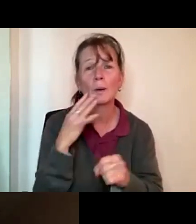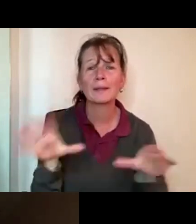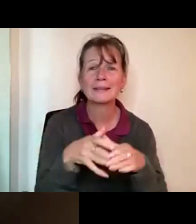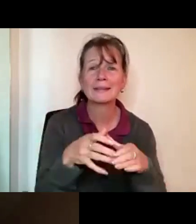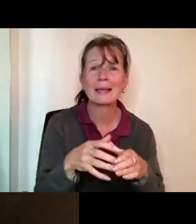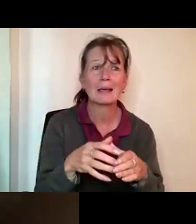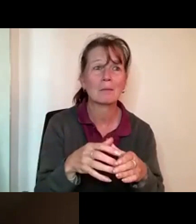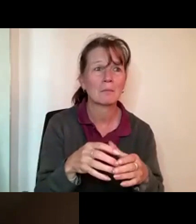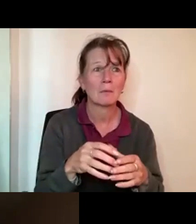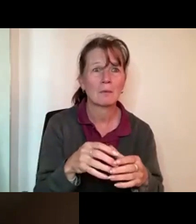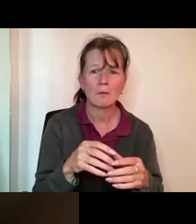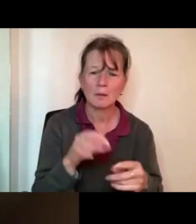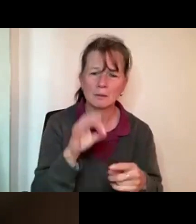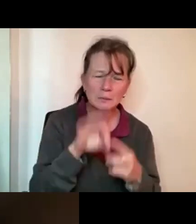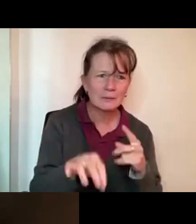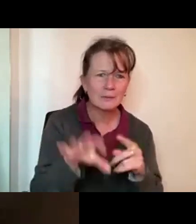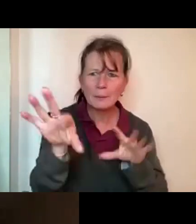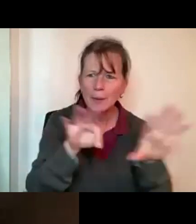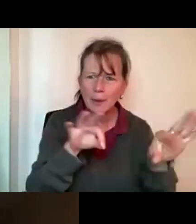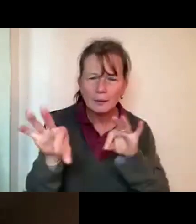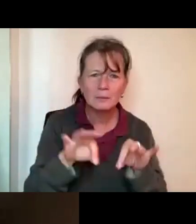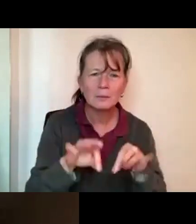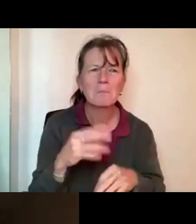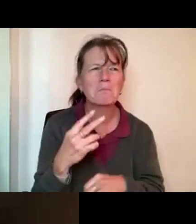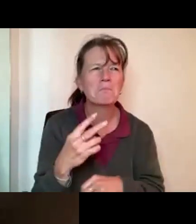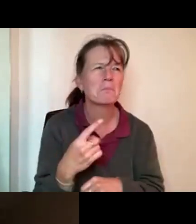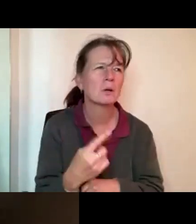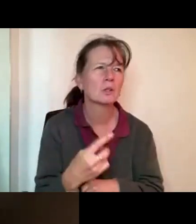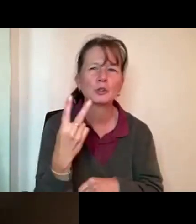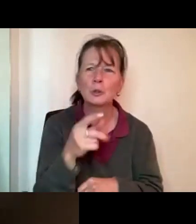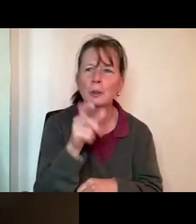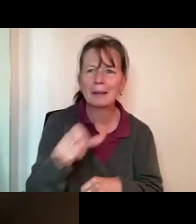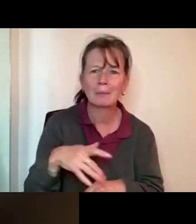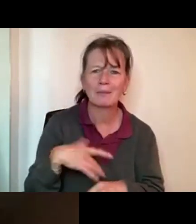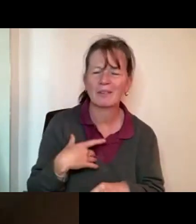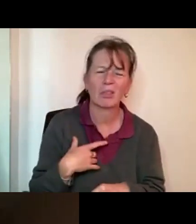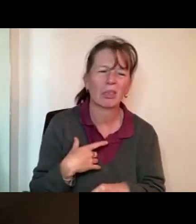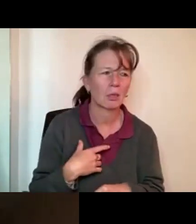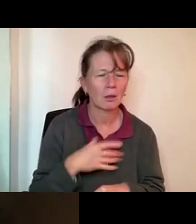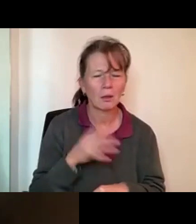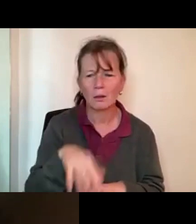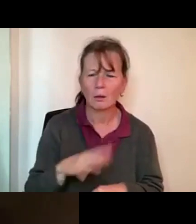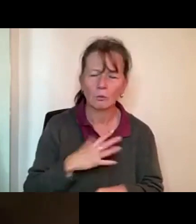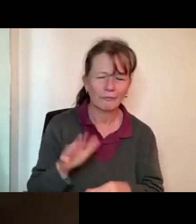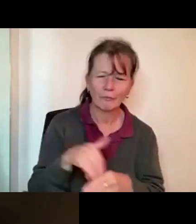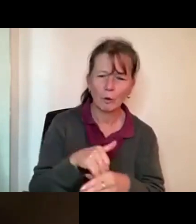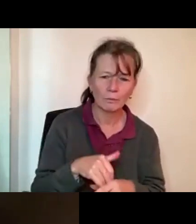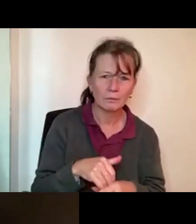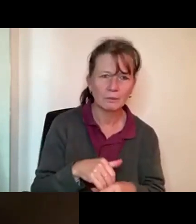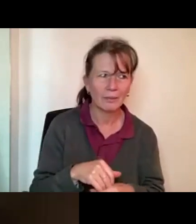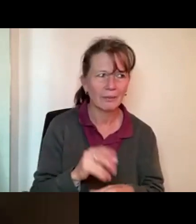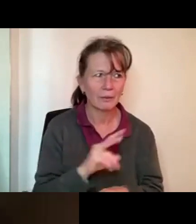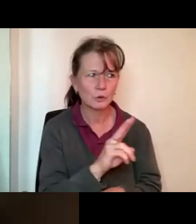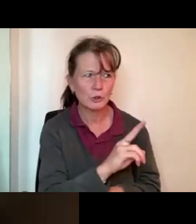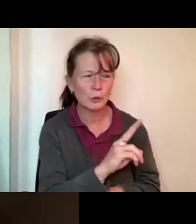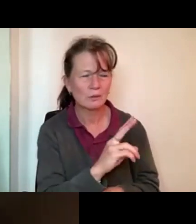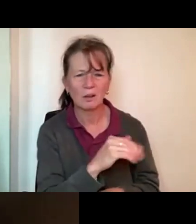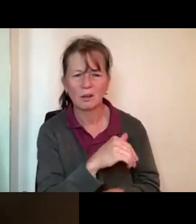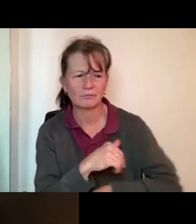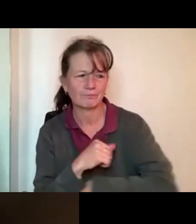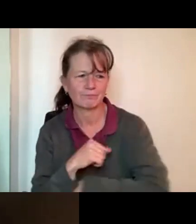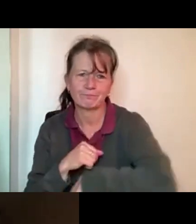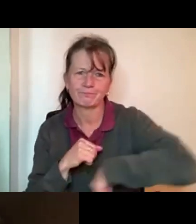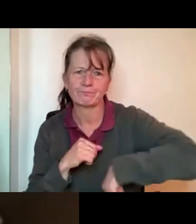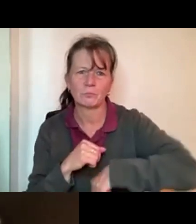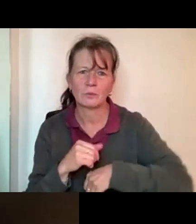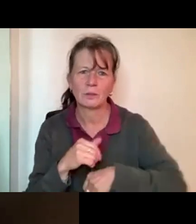a person who hasn't, or two people who haven't sort of felt that same vibe, and then they get excluded, which is just